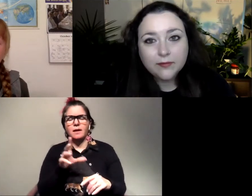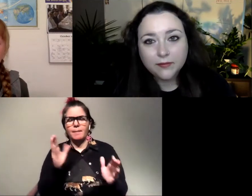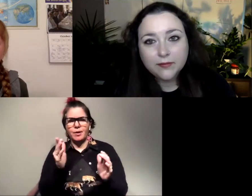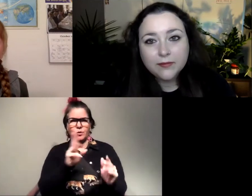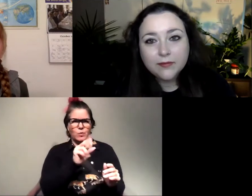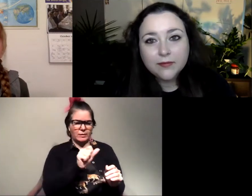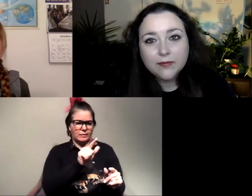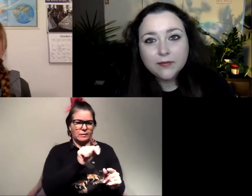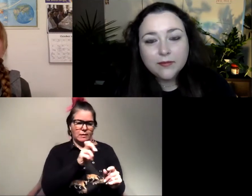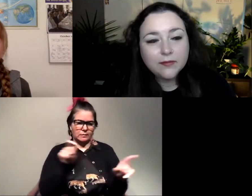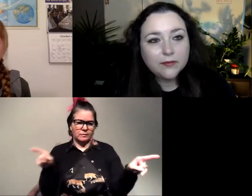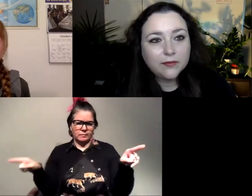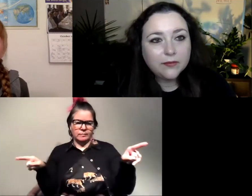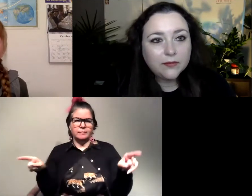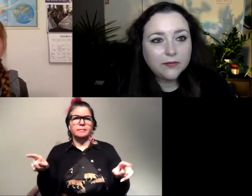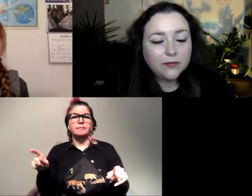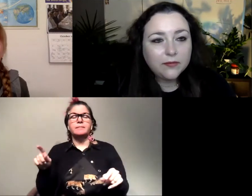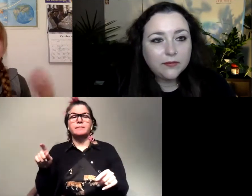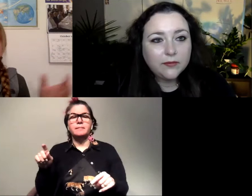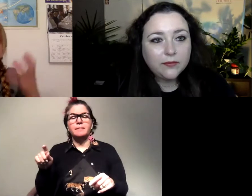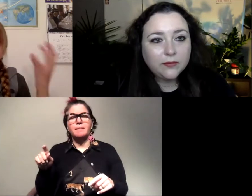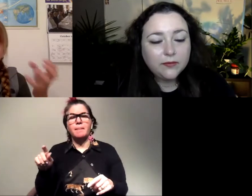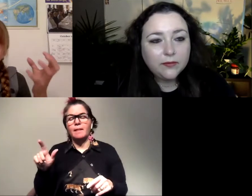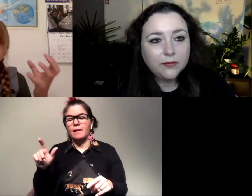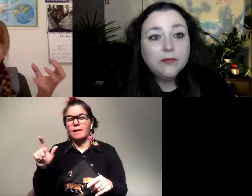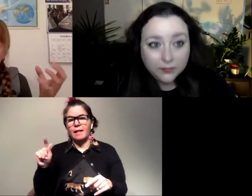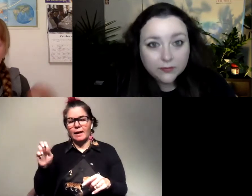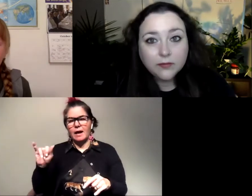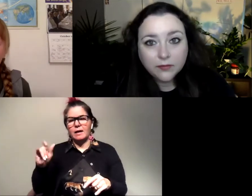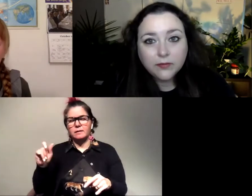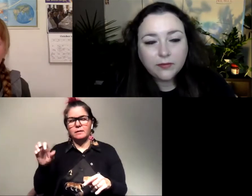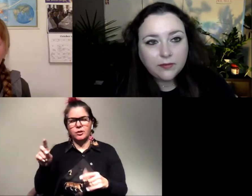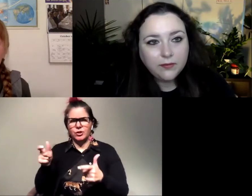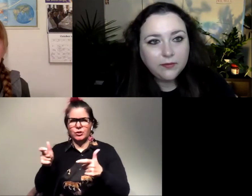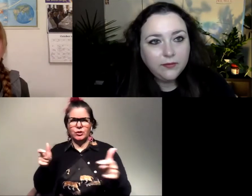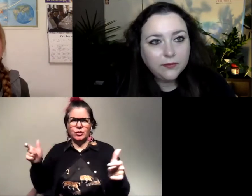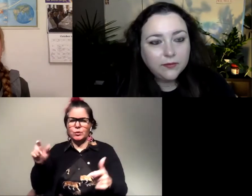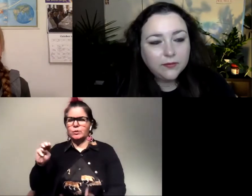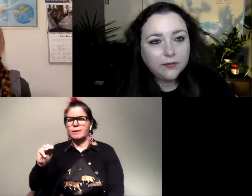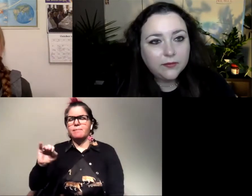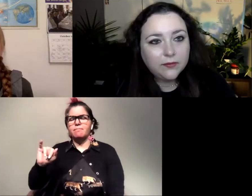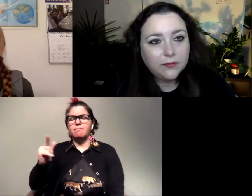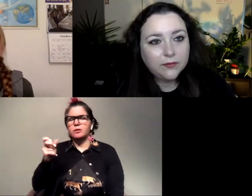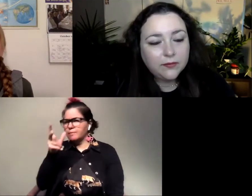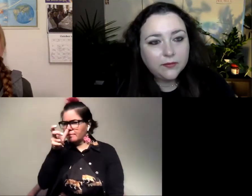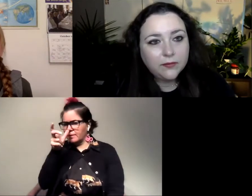working. And Lake Mývatn has obviously like these huge midge populations, but they also